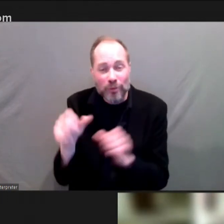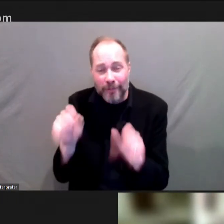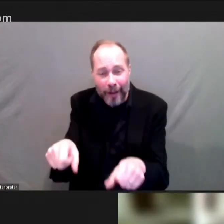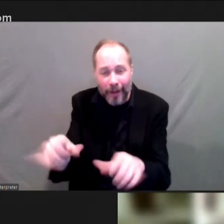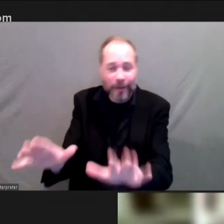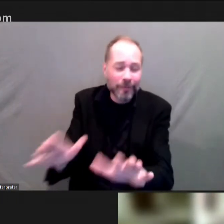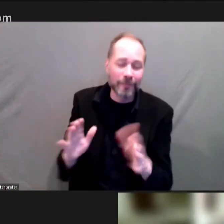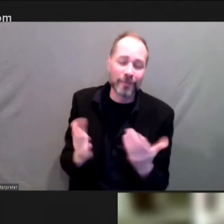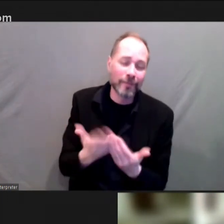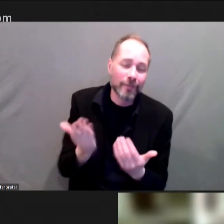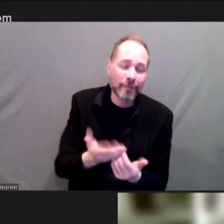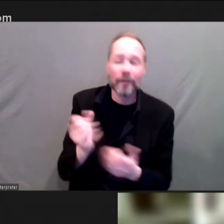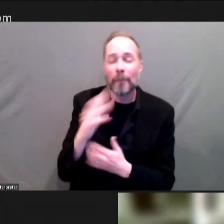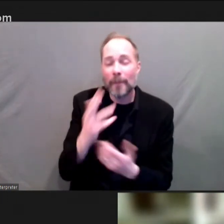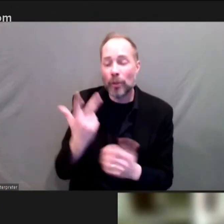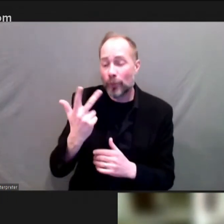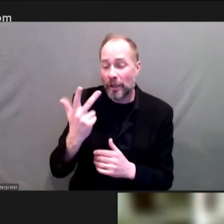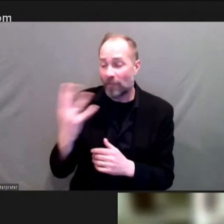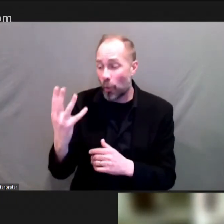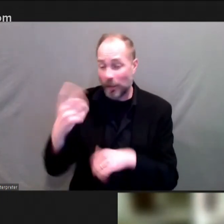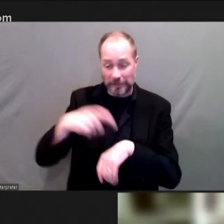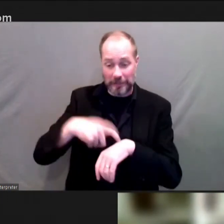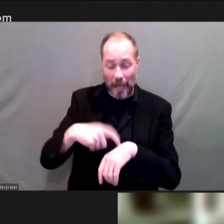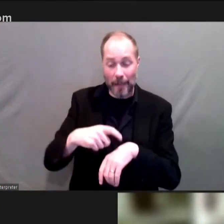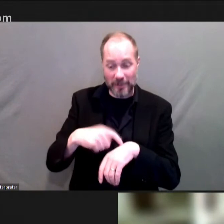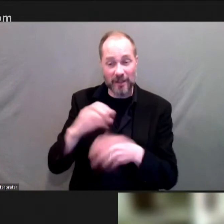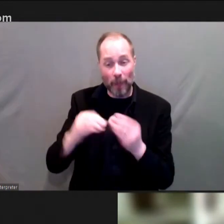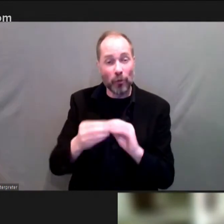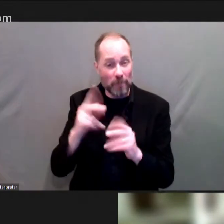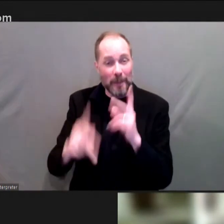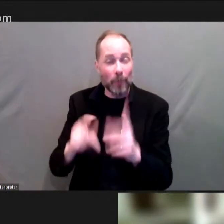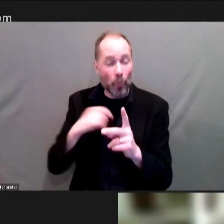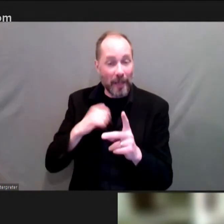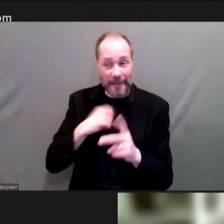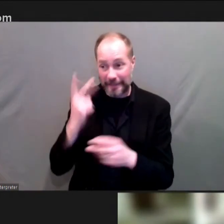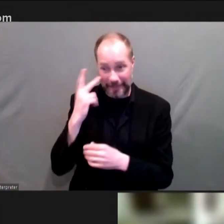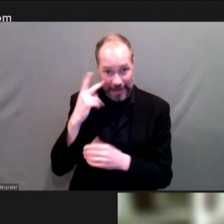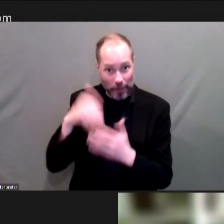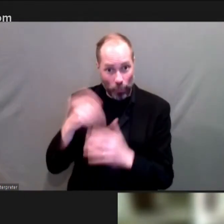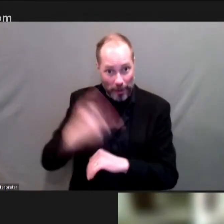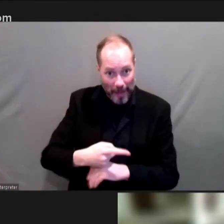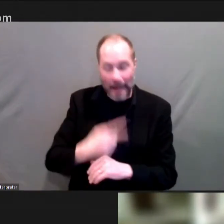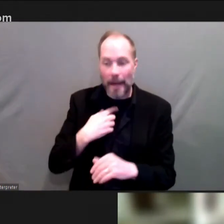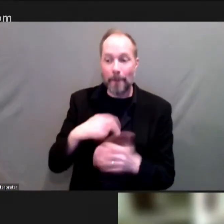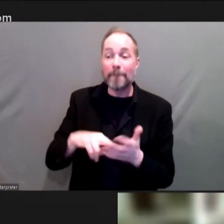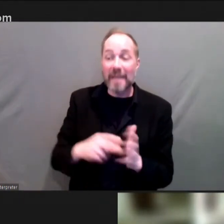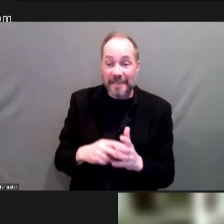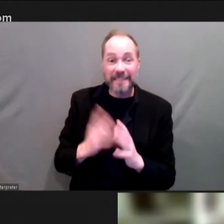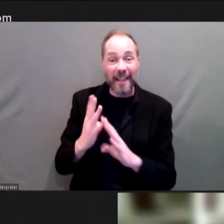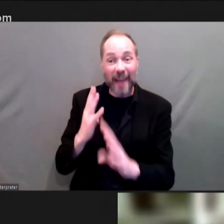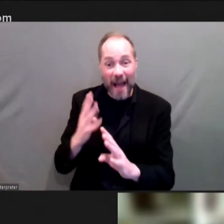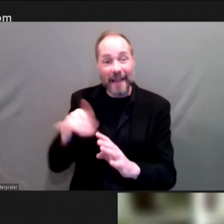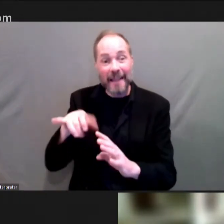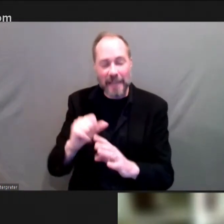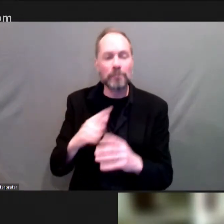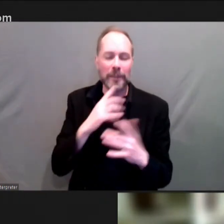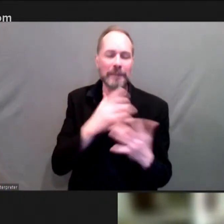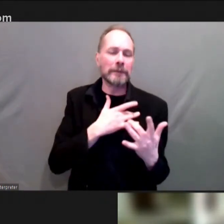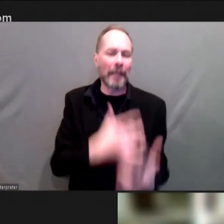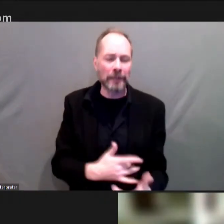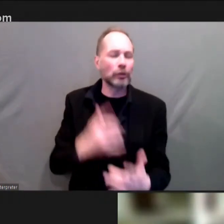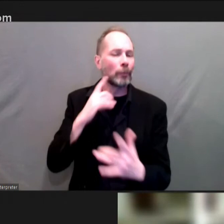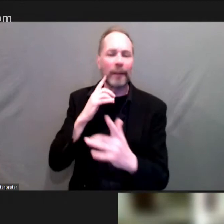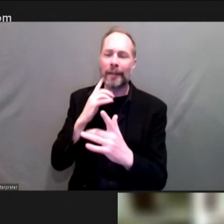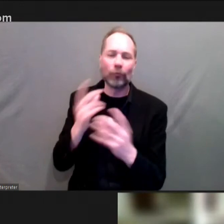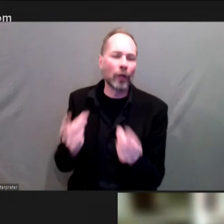have 3 or 4 times the capacity that is used every day. It doesn't mean that there's never a line anywhere, but generally speaking, people flow right